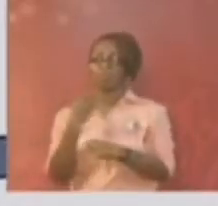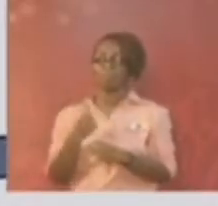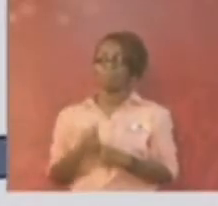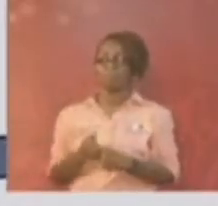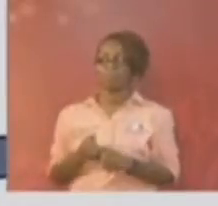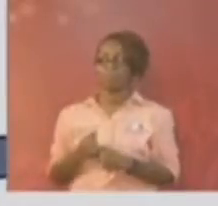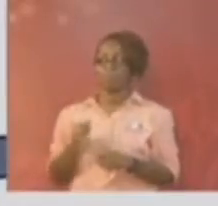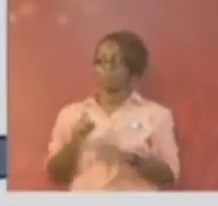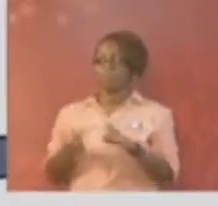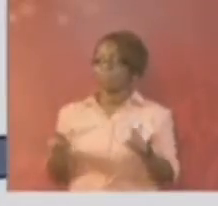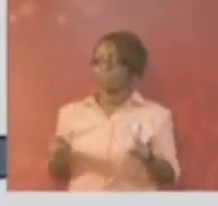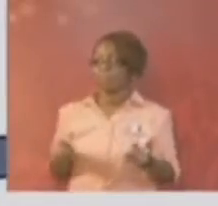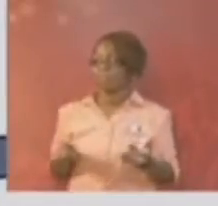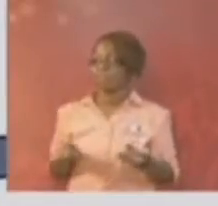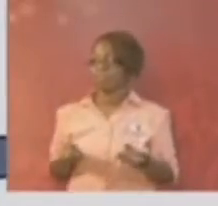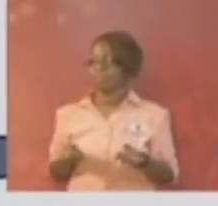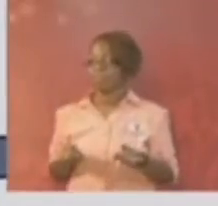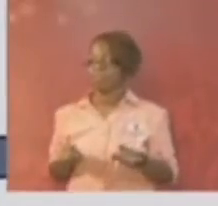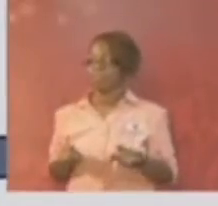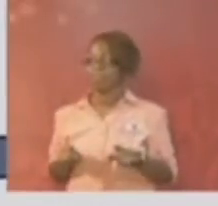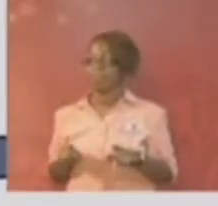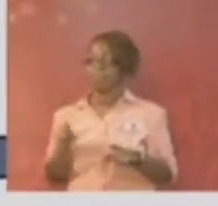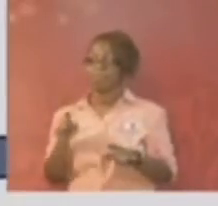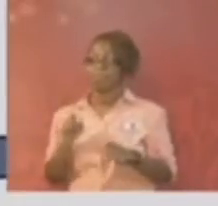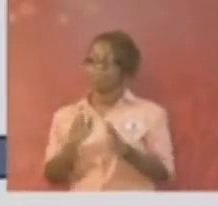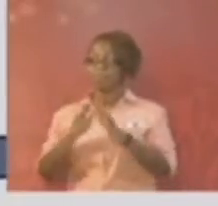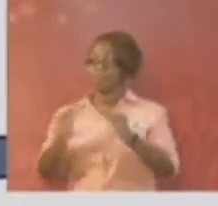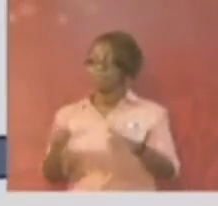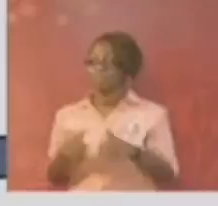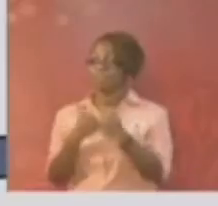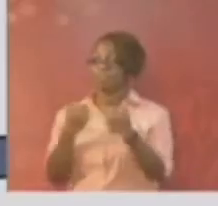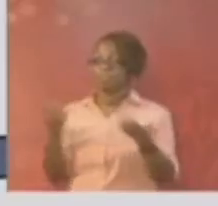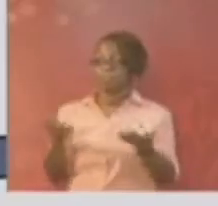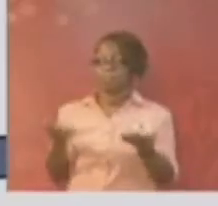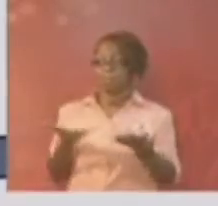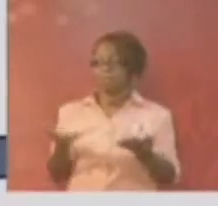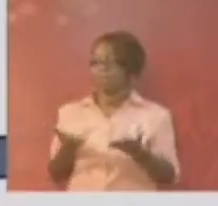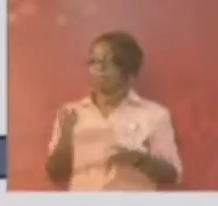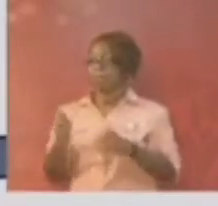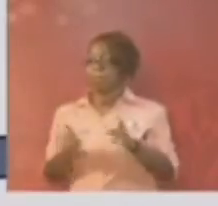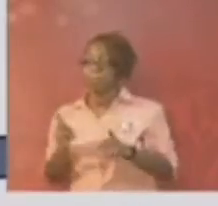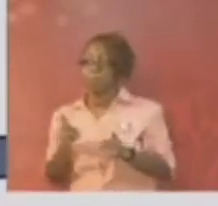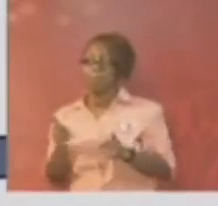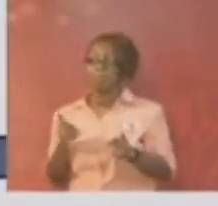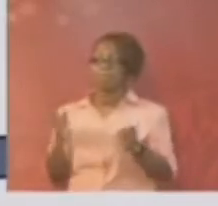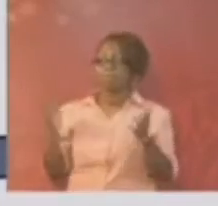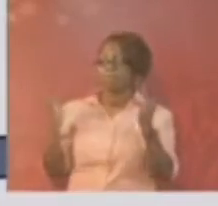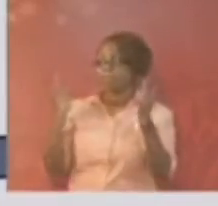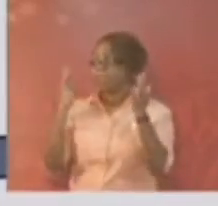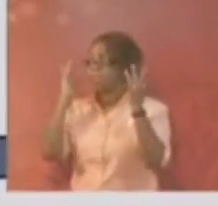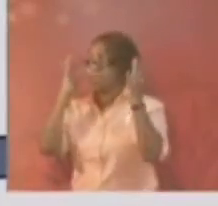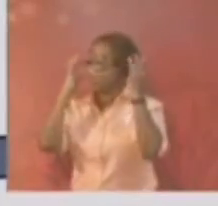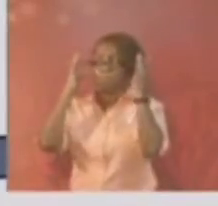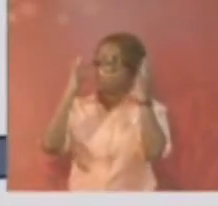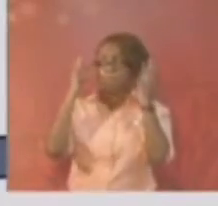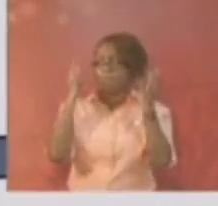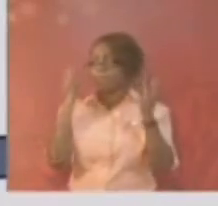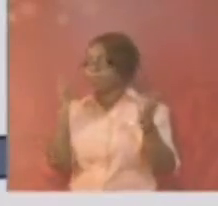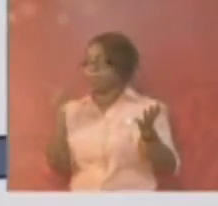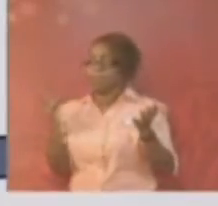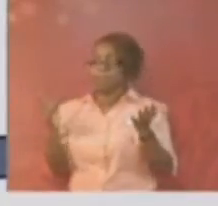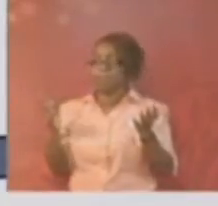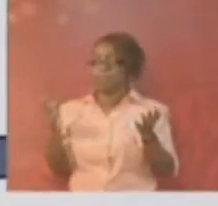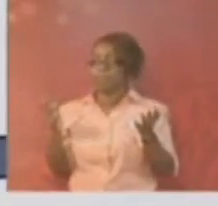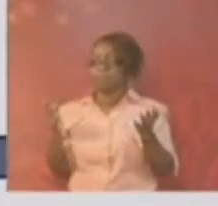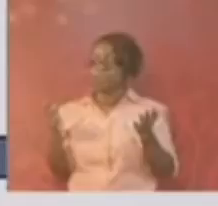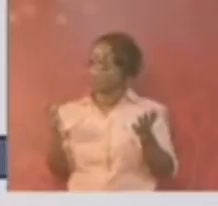with managing uncertainty and managing the stresses that have arisen out of the measures